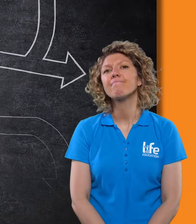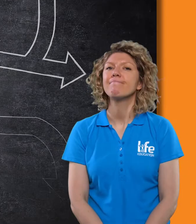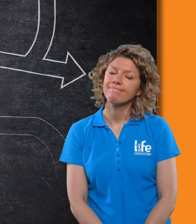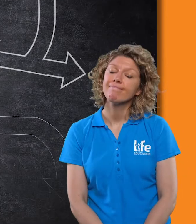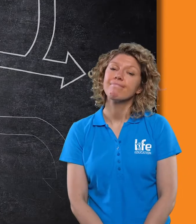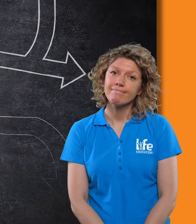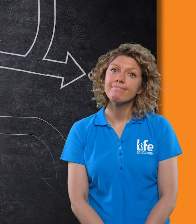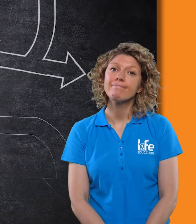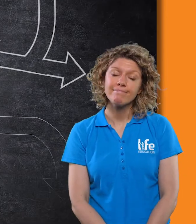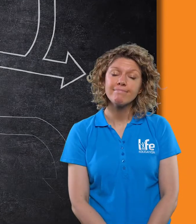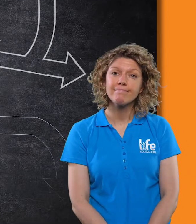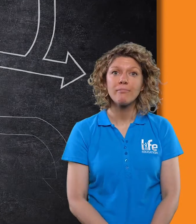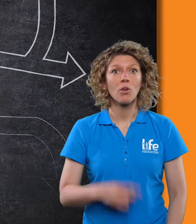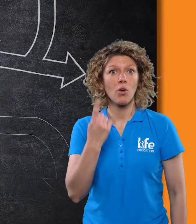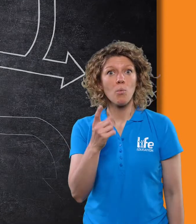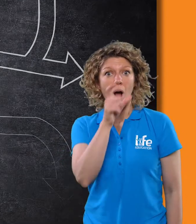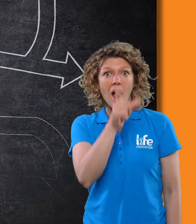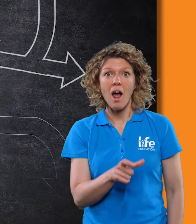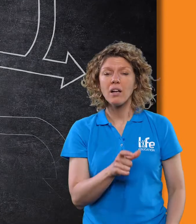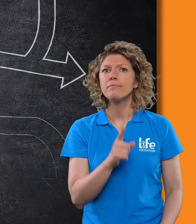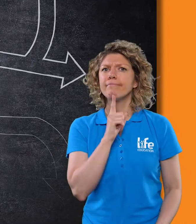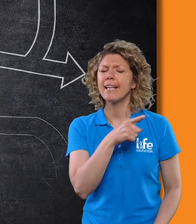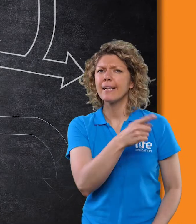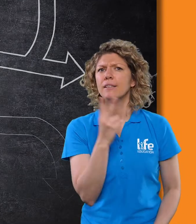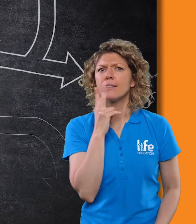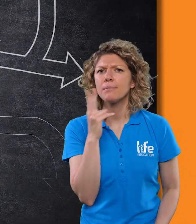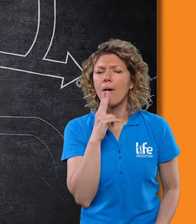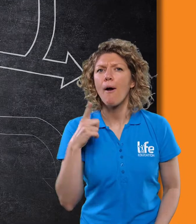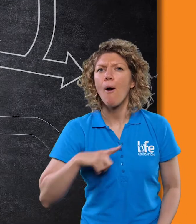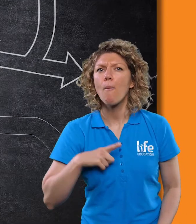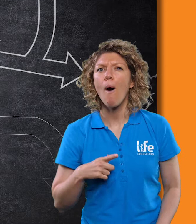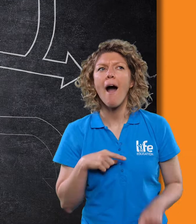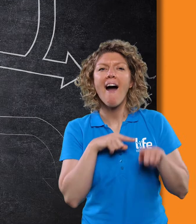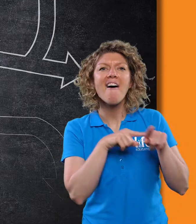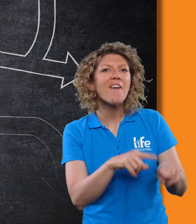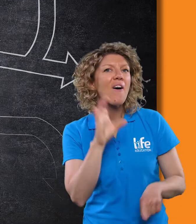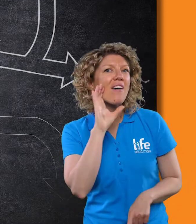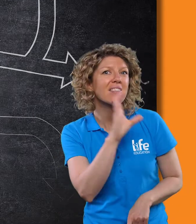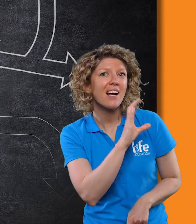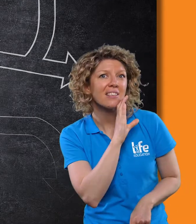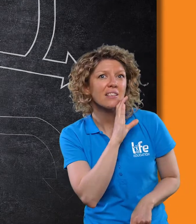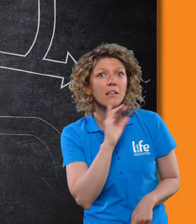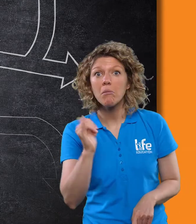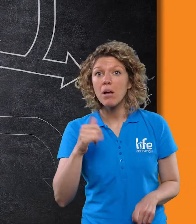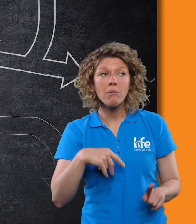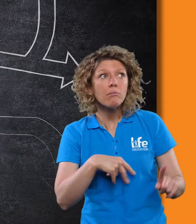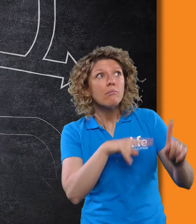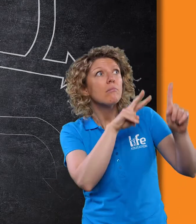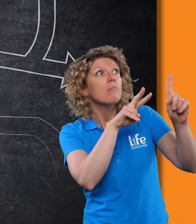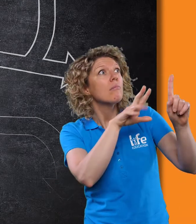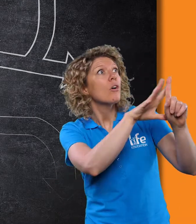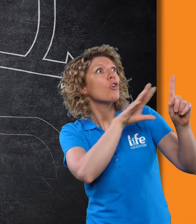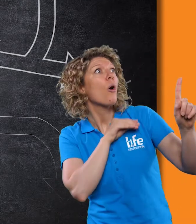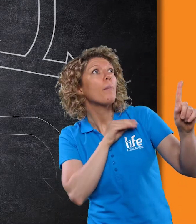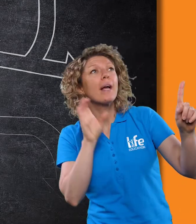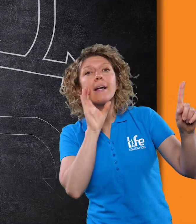Christy said she'd started smoking because her older cousin smoked. Why would she do that? To fit in with her cousin? Maybe she